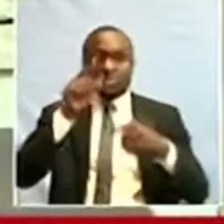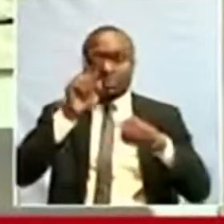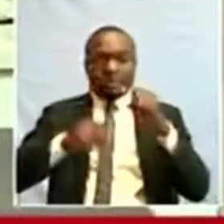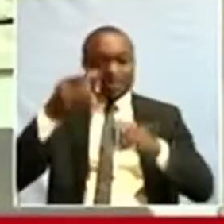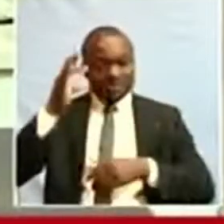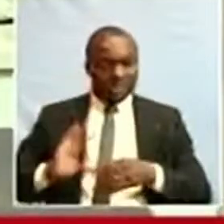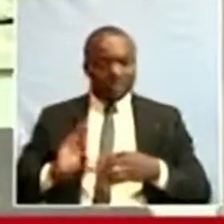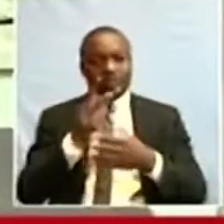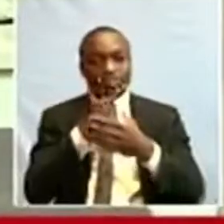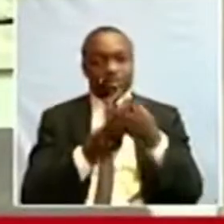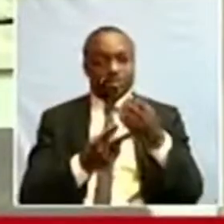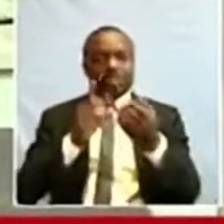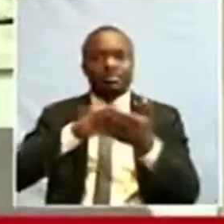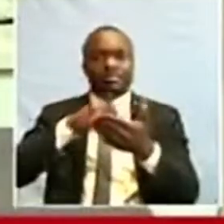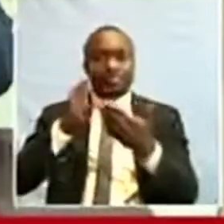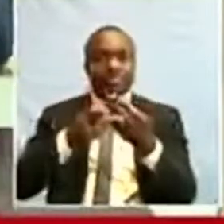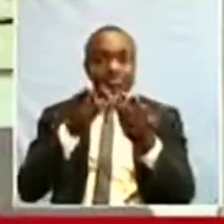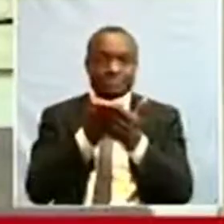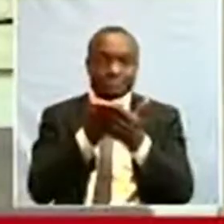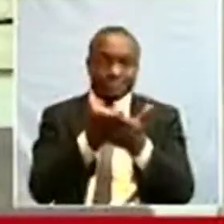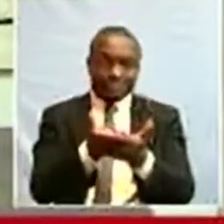programs. I submit, Chair.